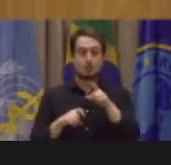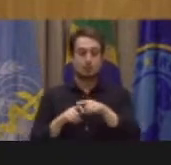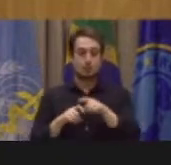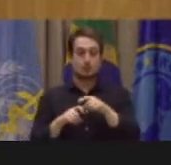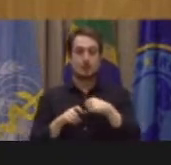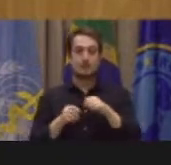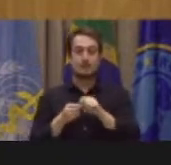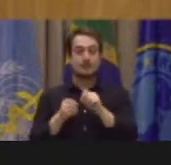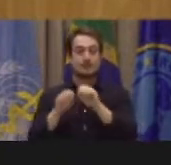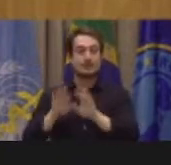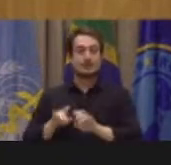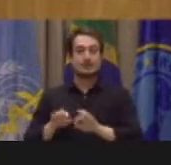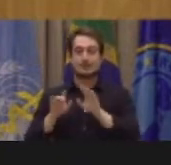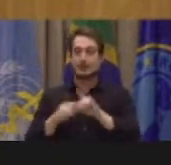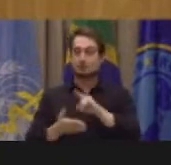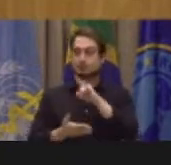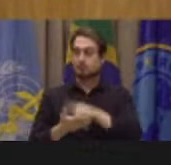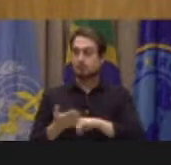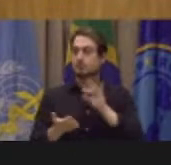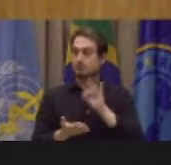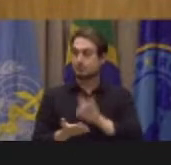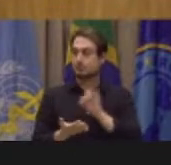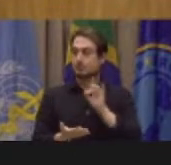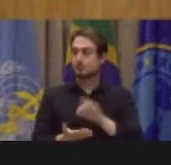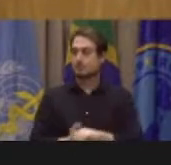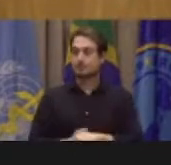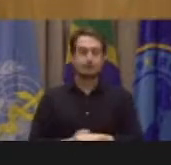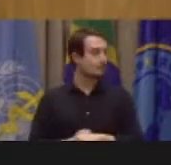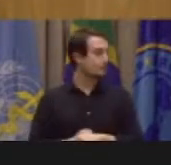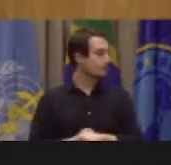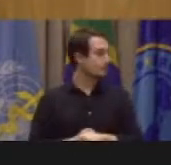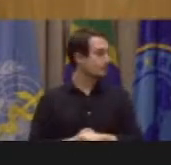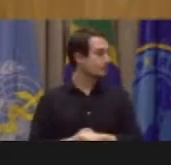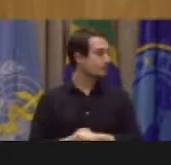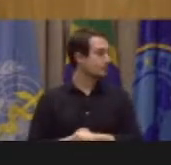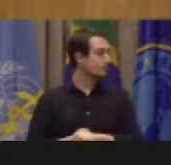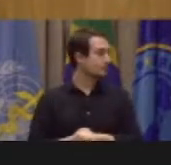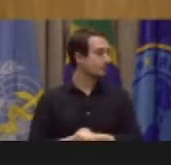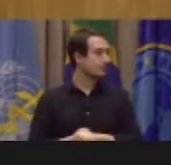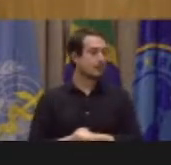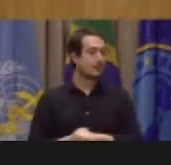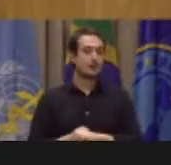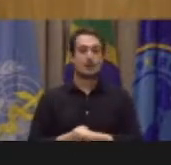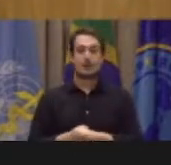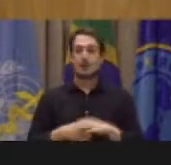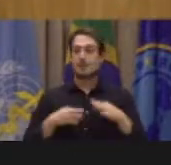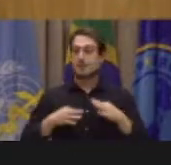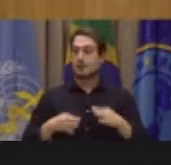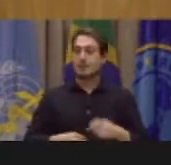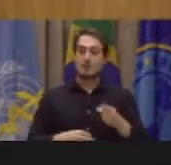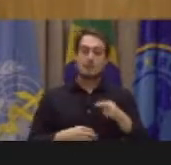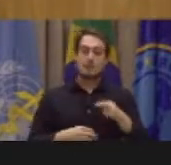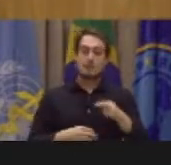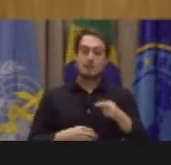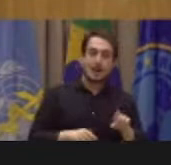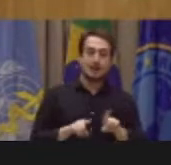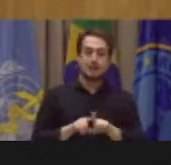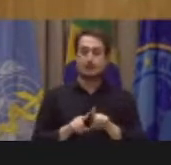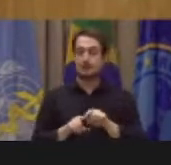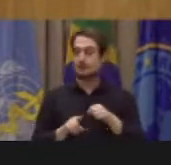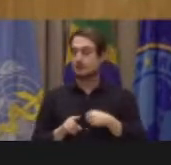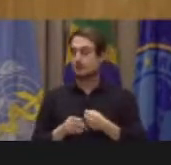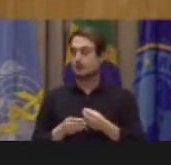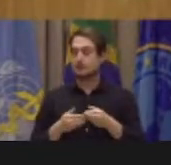a student of medicine do the registry in a chart? The